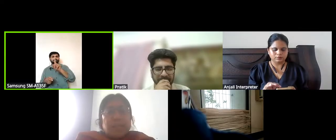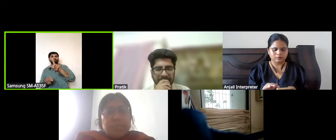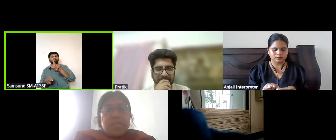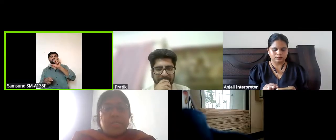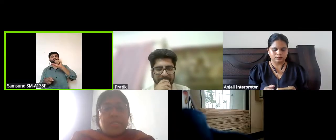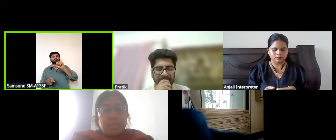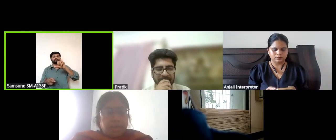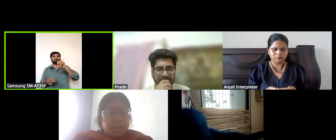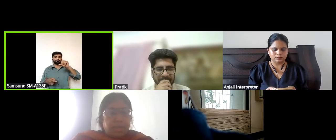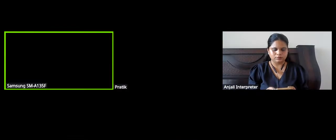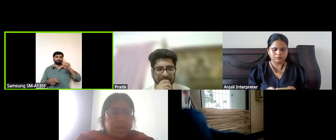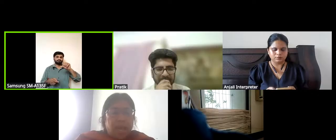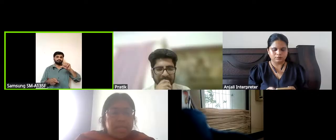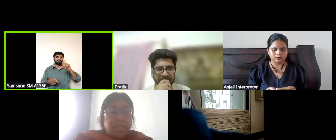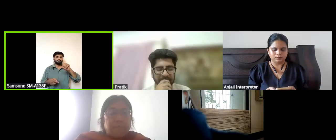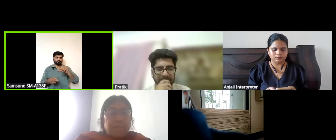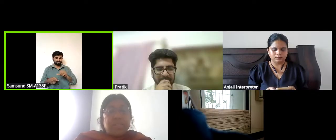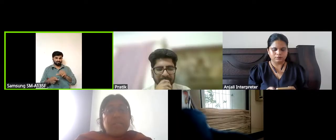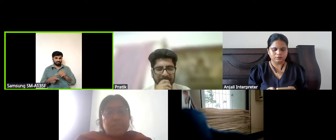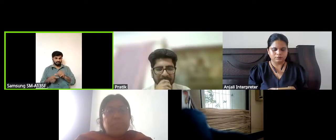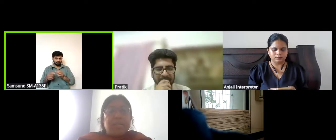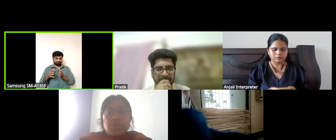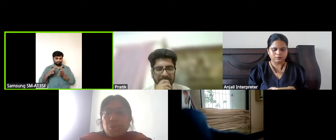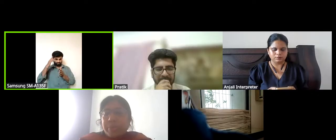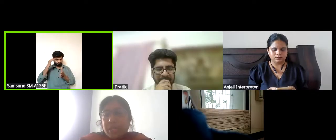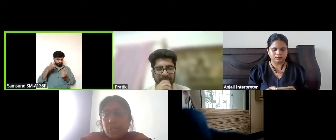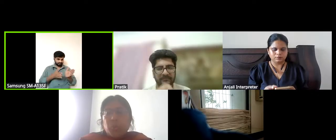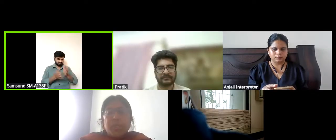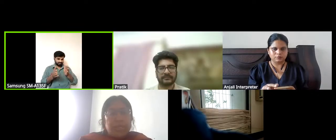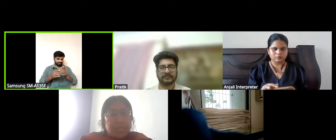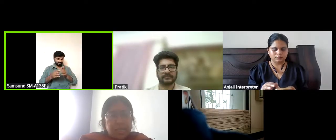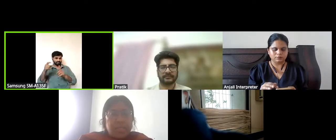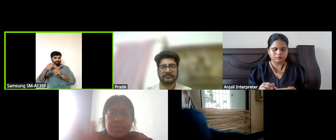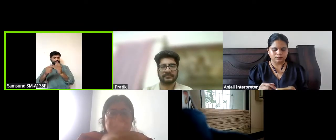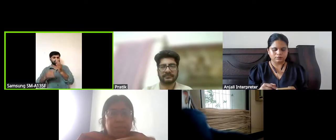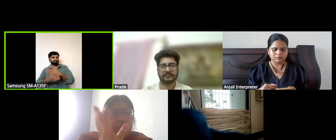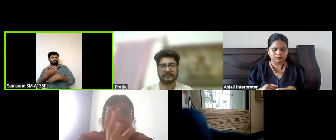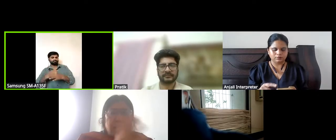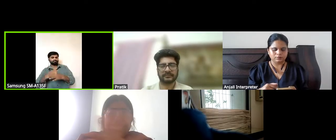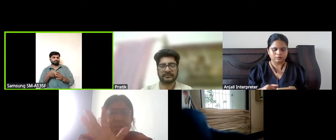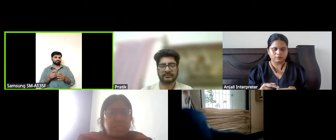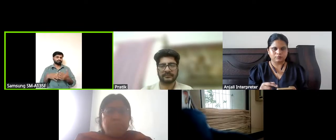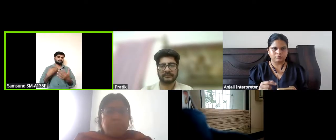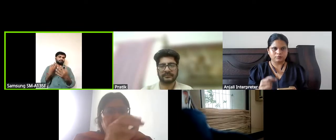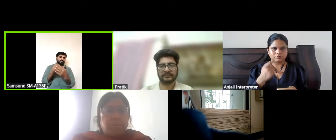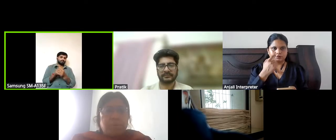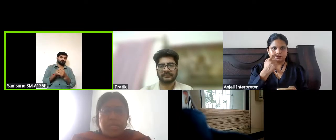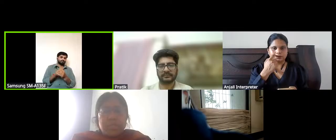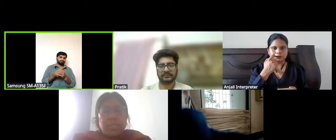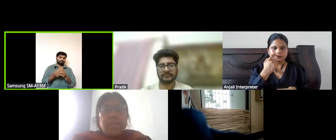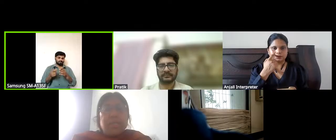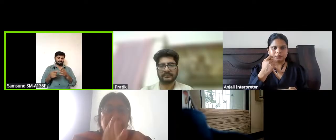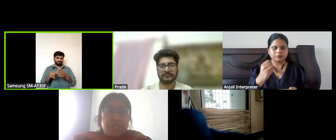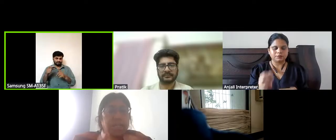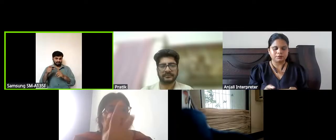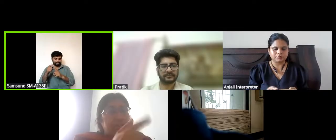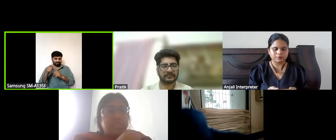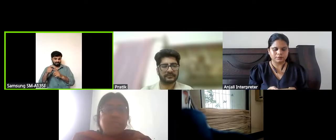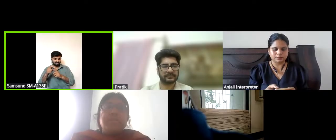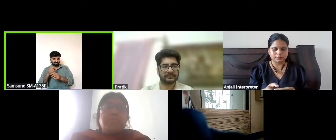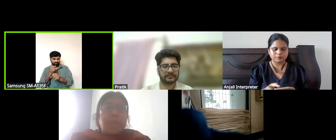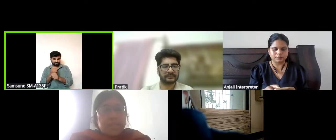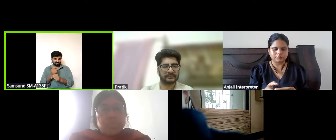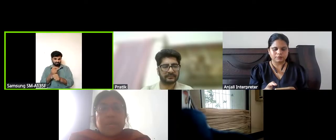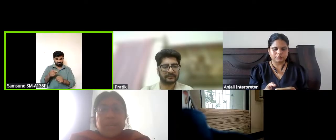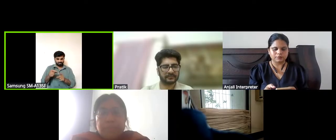the commission asking whether disability is going to be included in the census. A very simple question. And interestingly, we